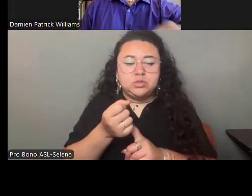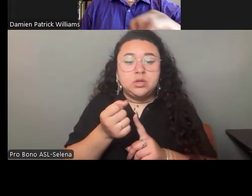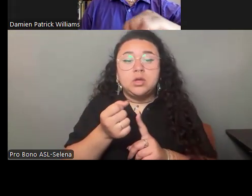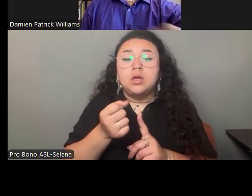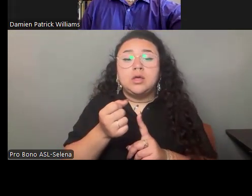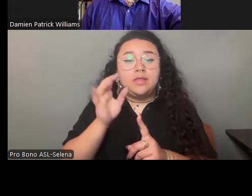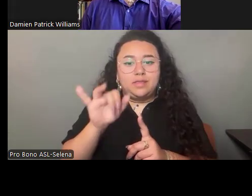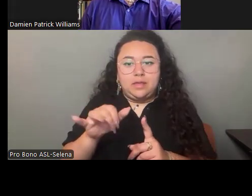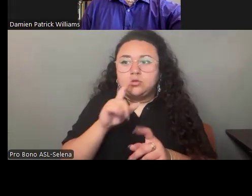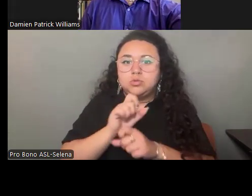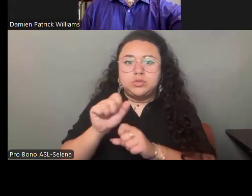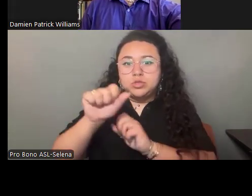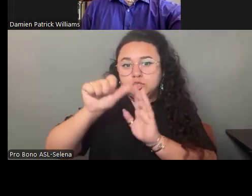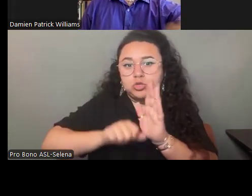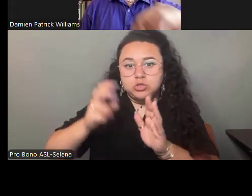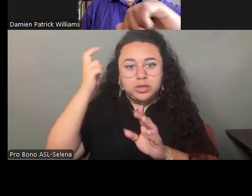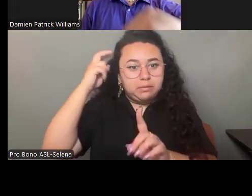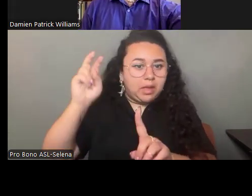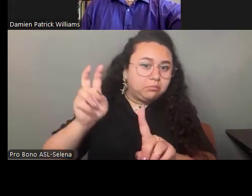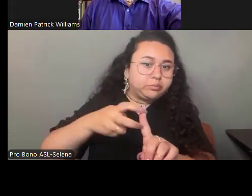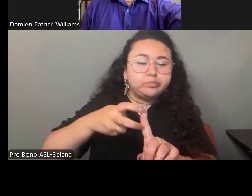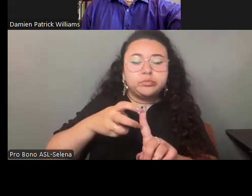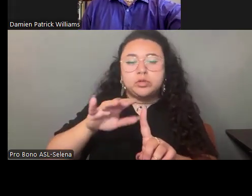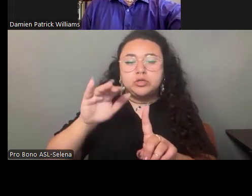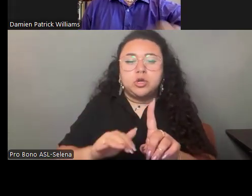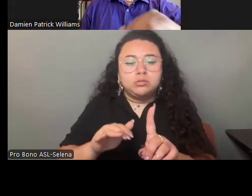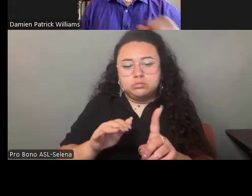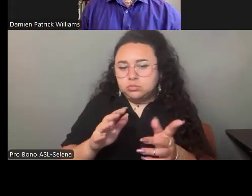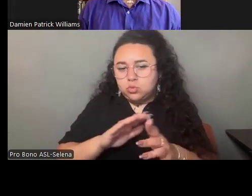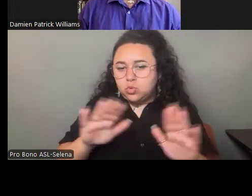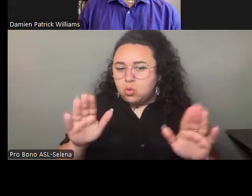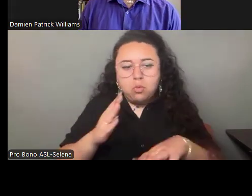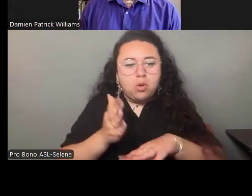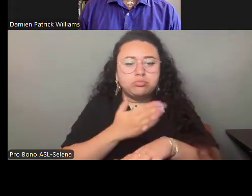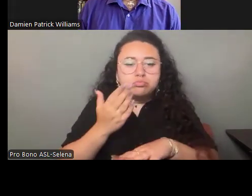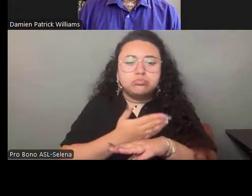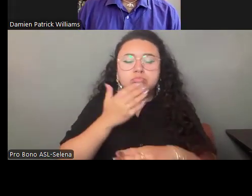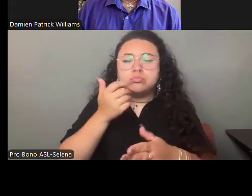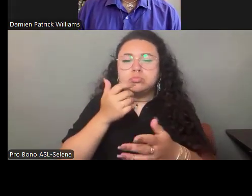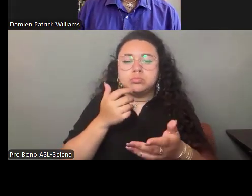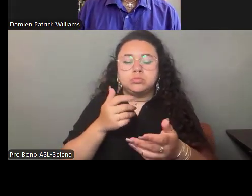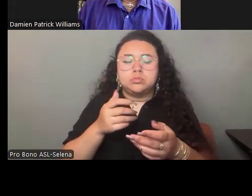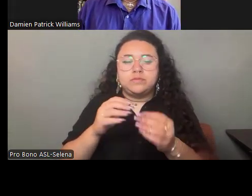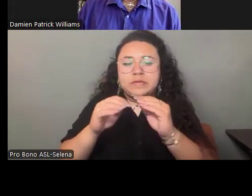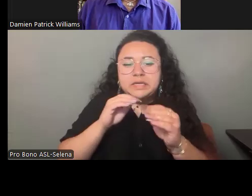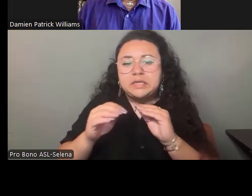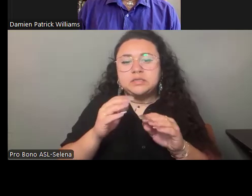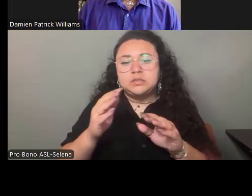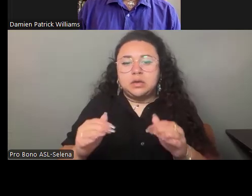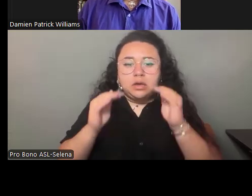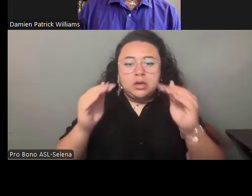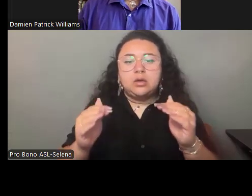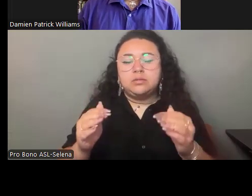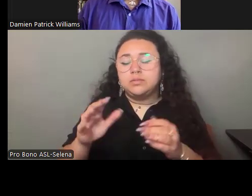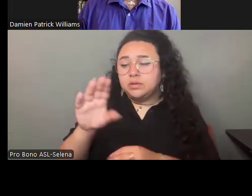child um, can no longer be maintained. And the company says, well, if you would like to